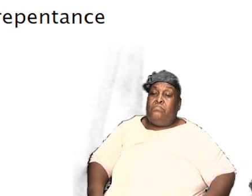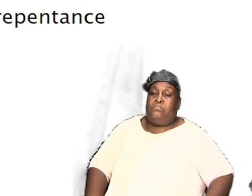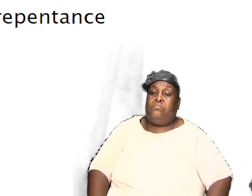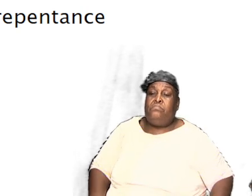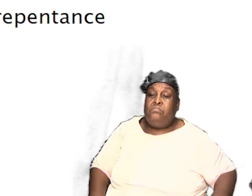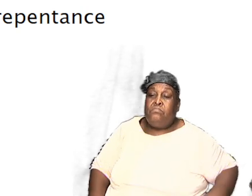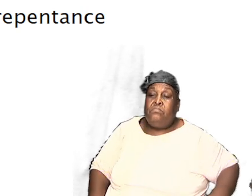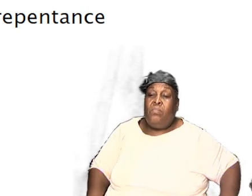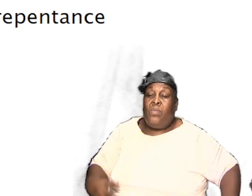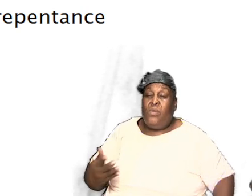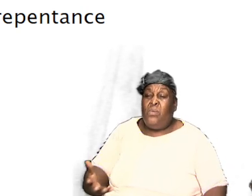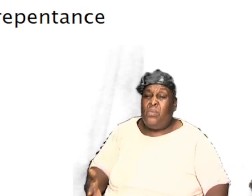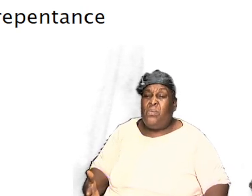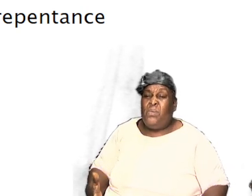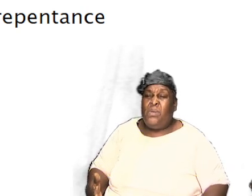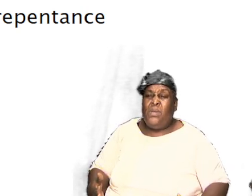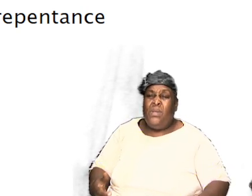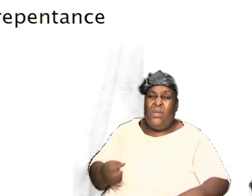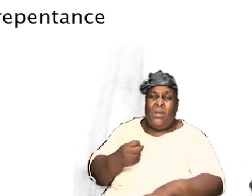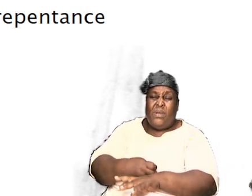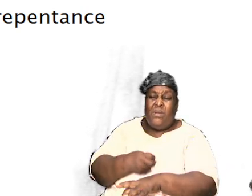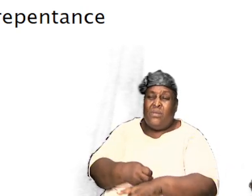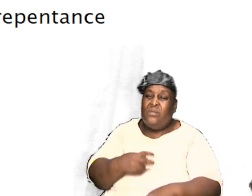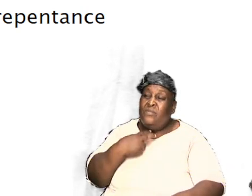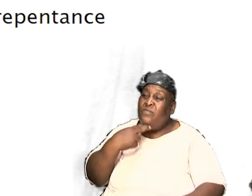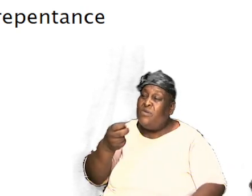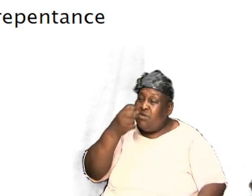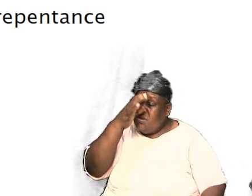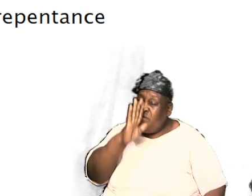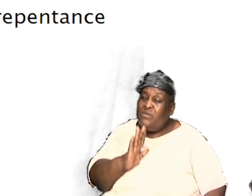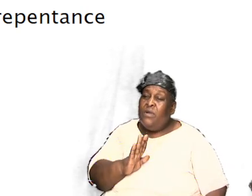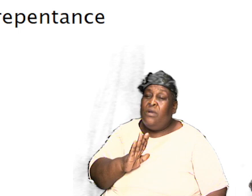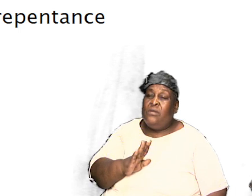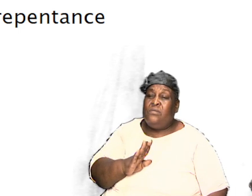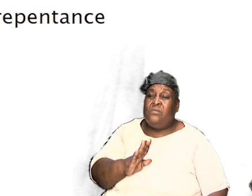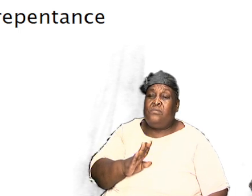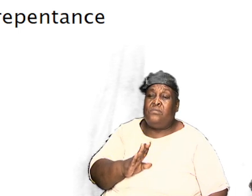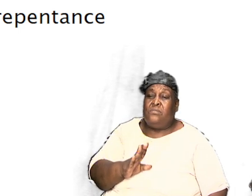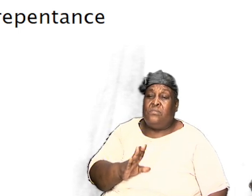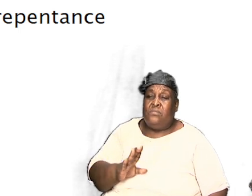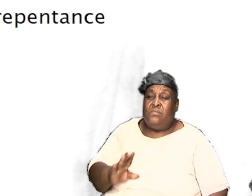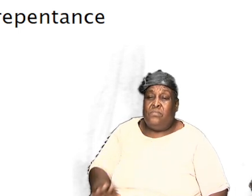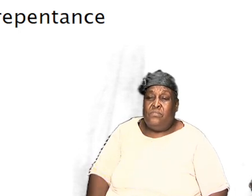He said, no, there's no heart now to the voice of the Lord.